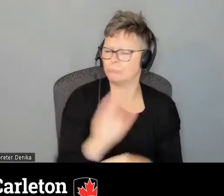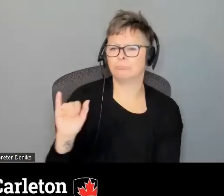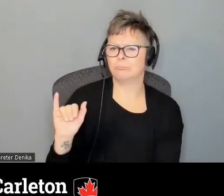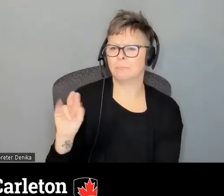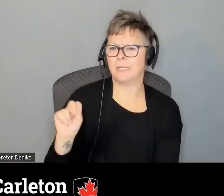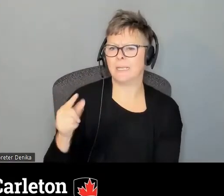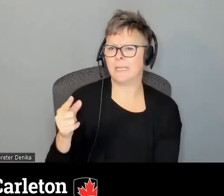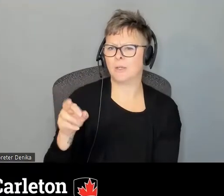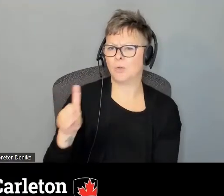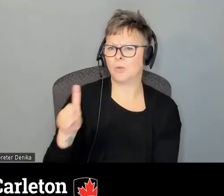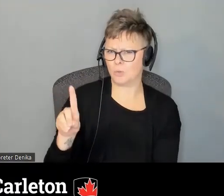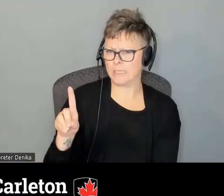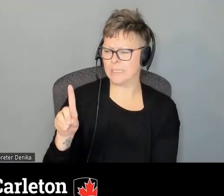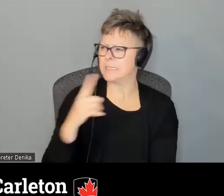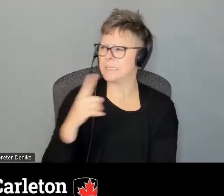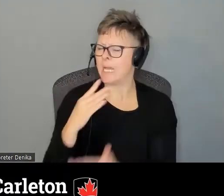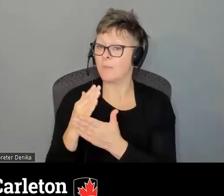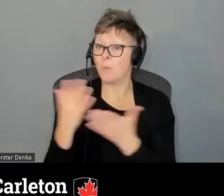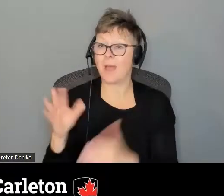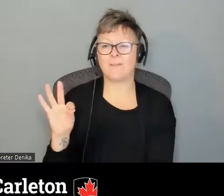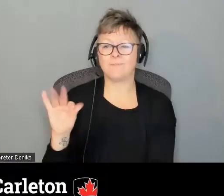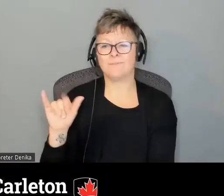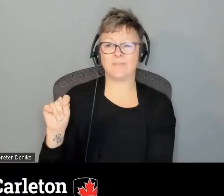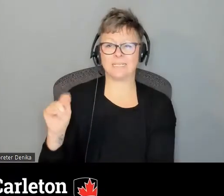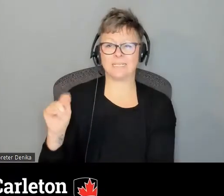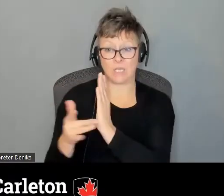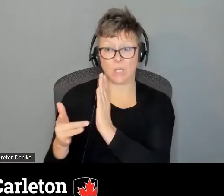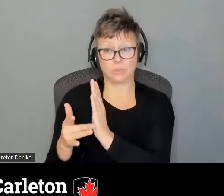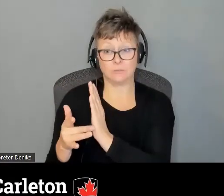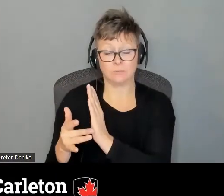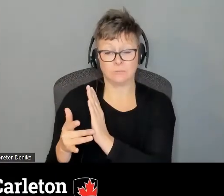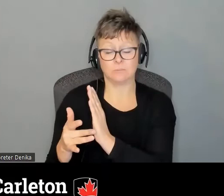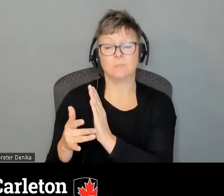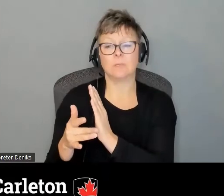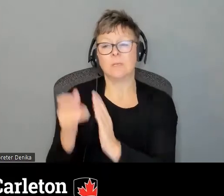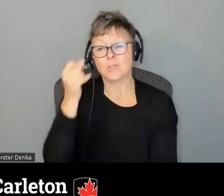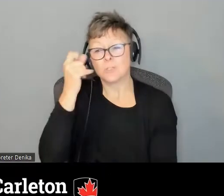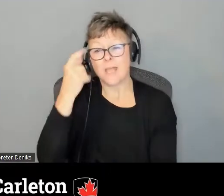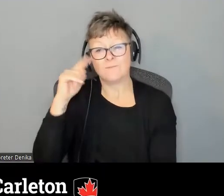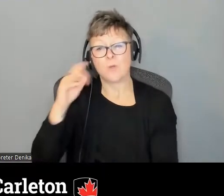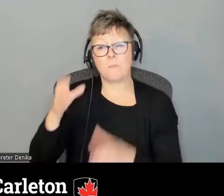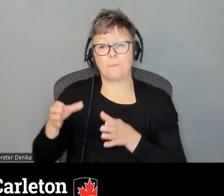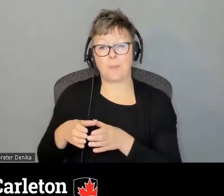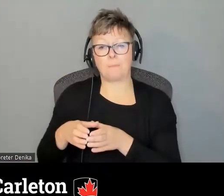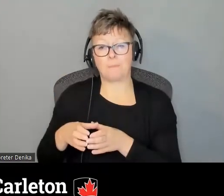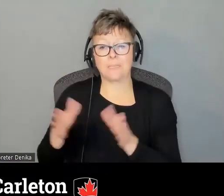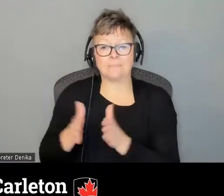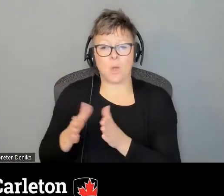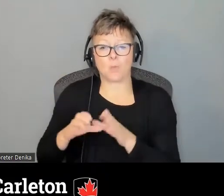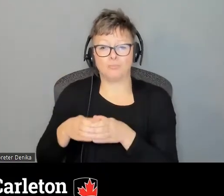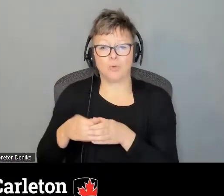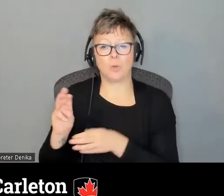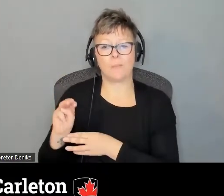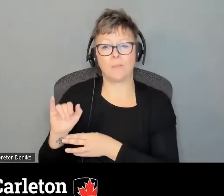this, and Robin, about the fit technology. So from minorities having access to jobs